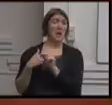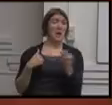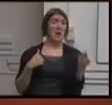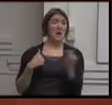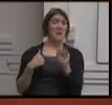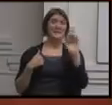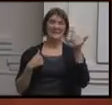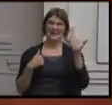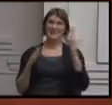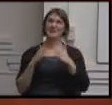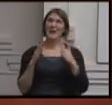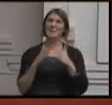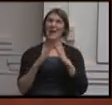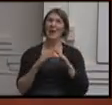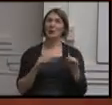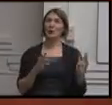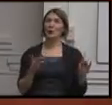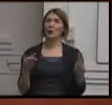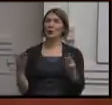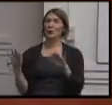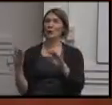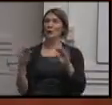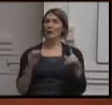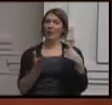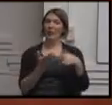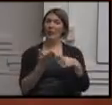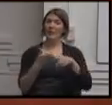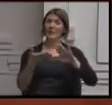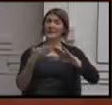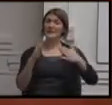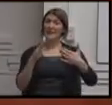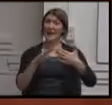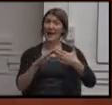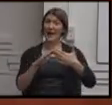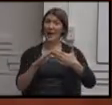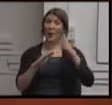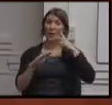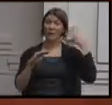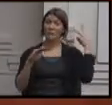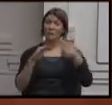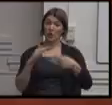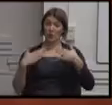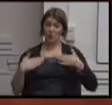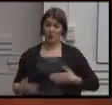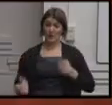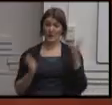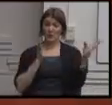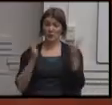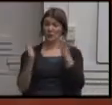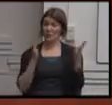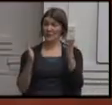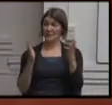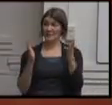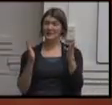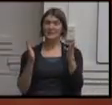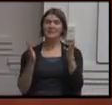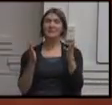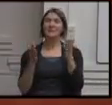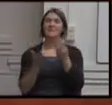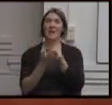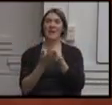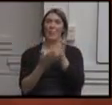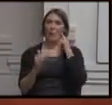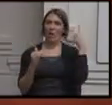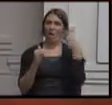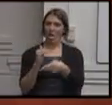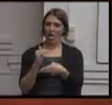in town about having the town stop its human services funding, which is basically charitable support.